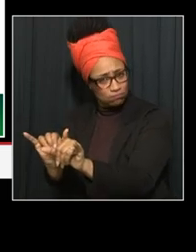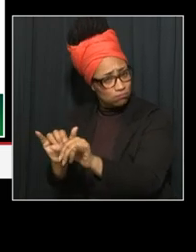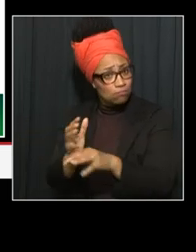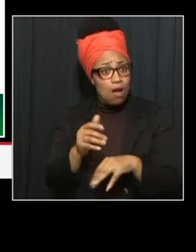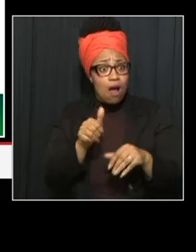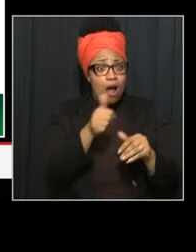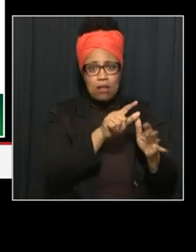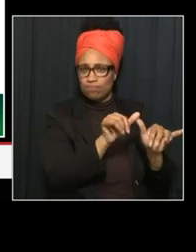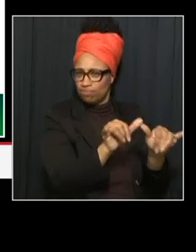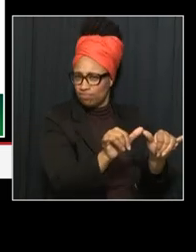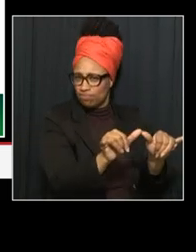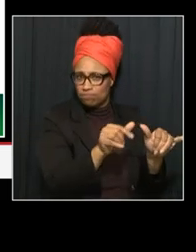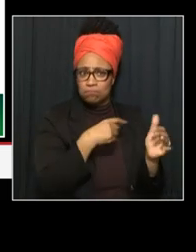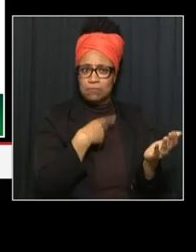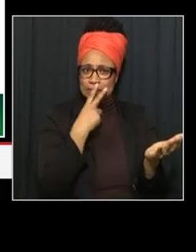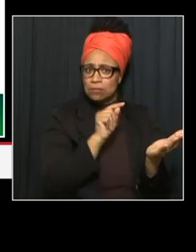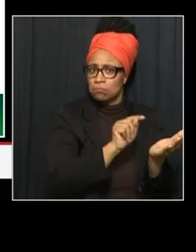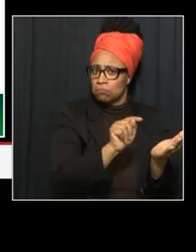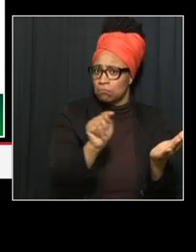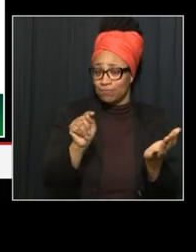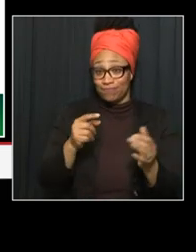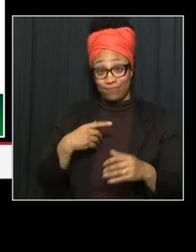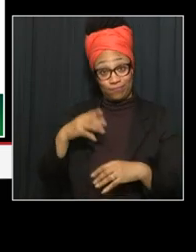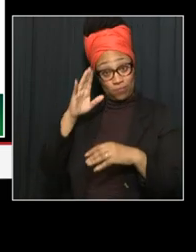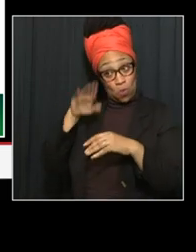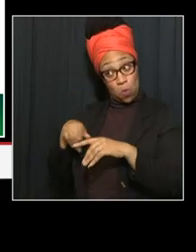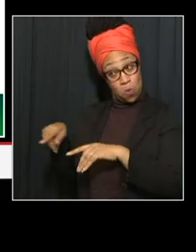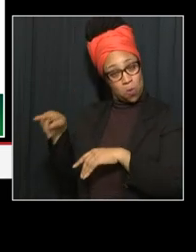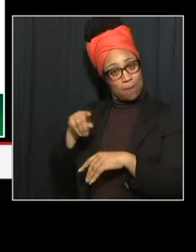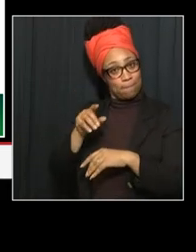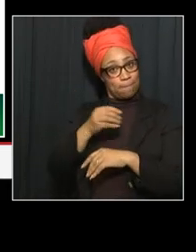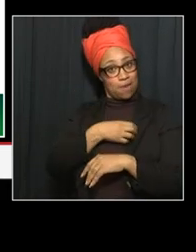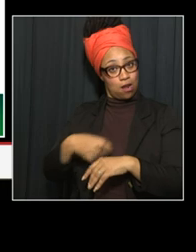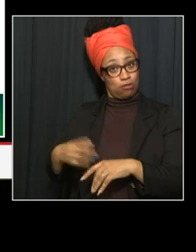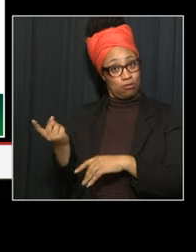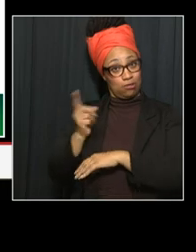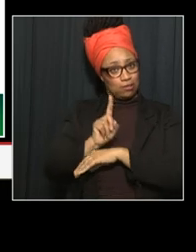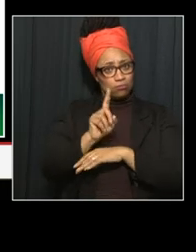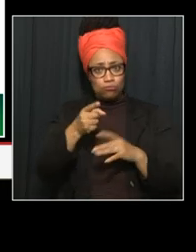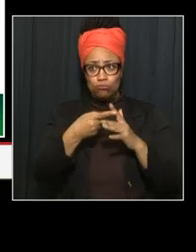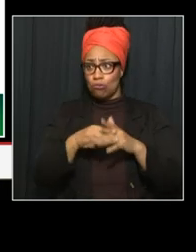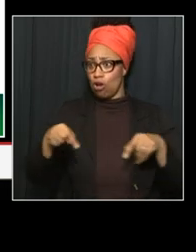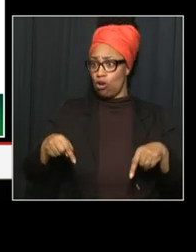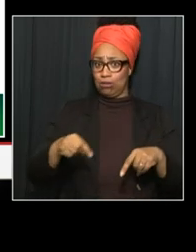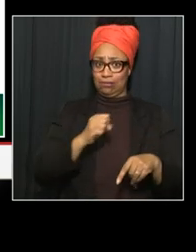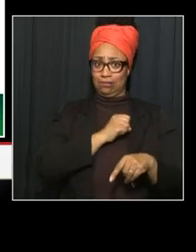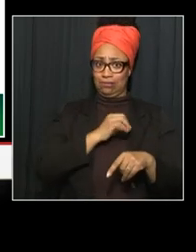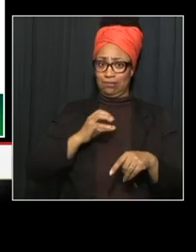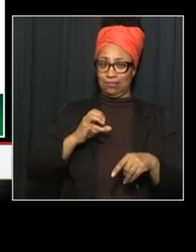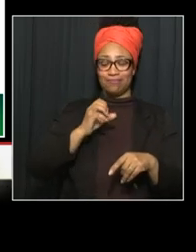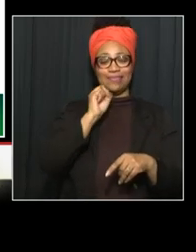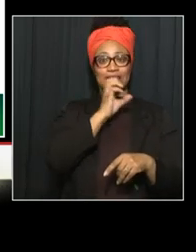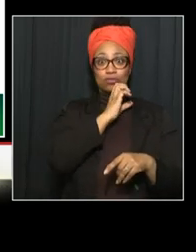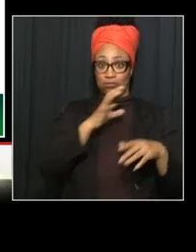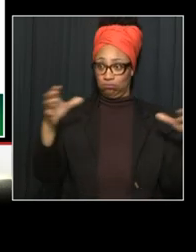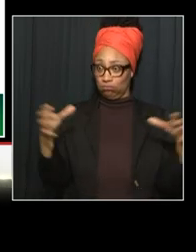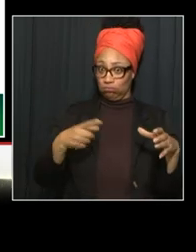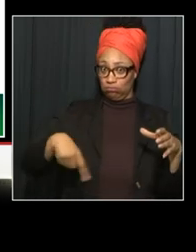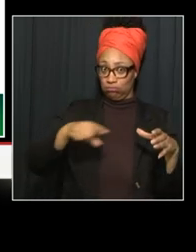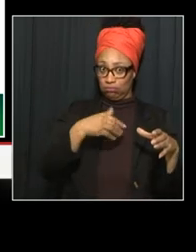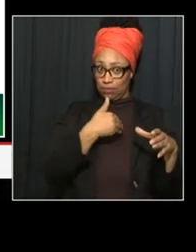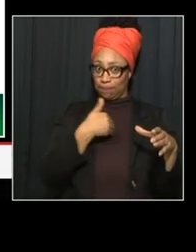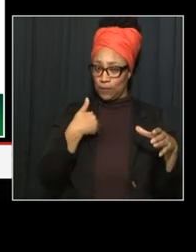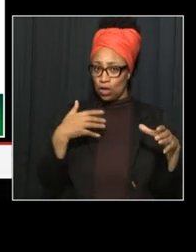starting with you, with a senior teletown hall, because we know back in the day, we didn't have smartphones,